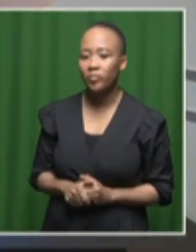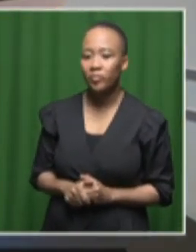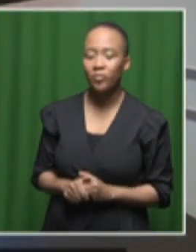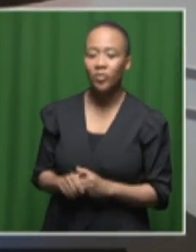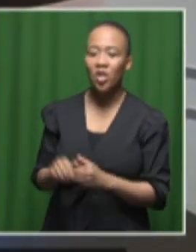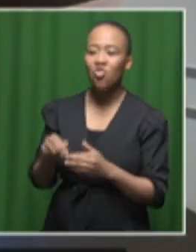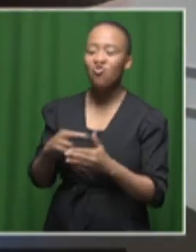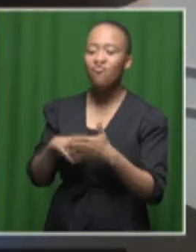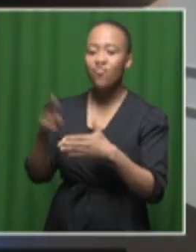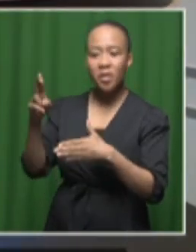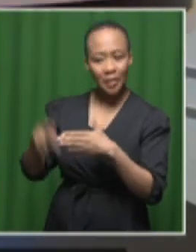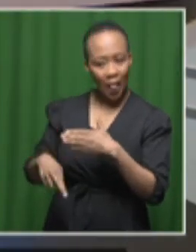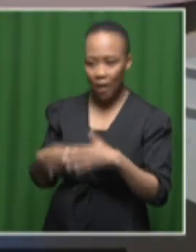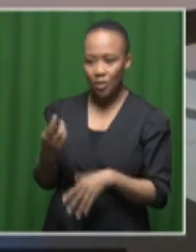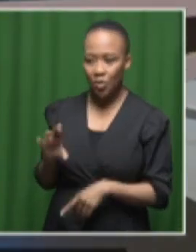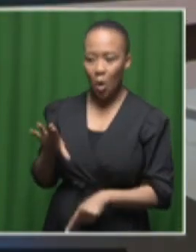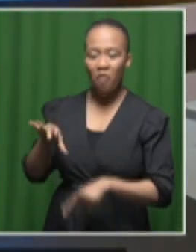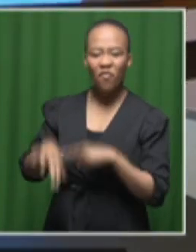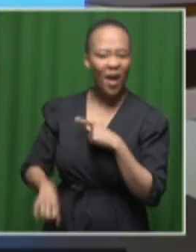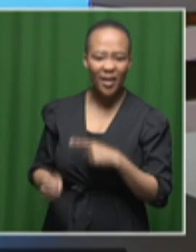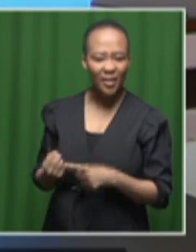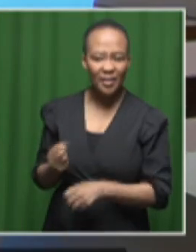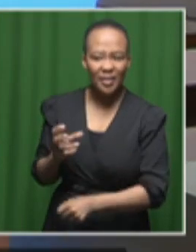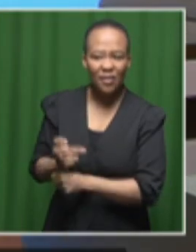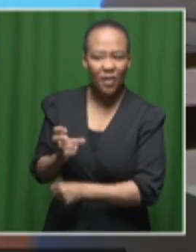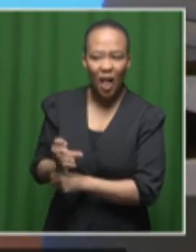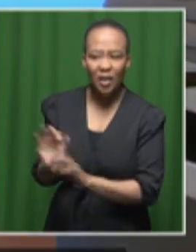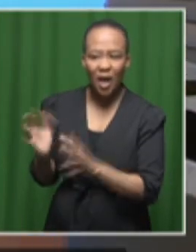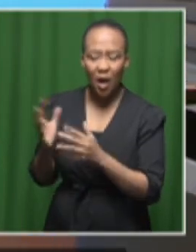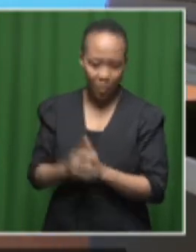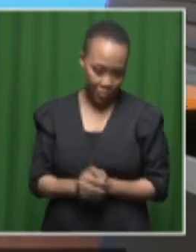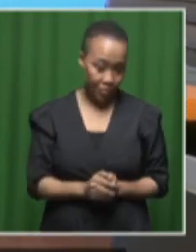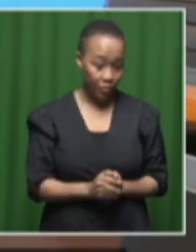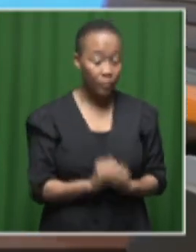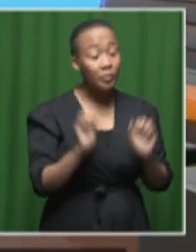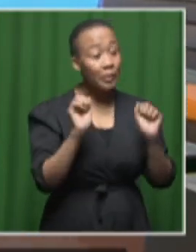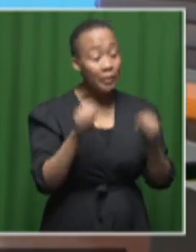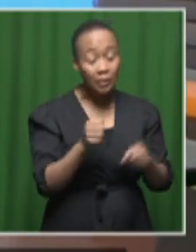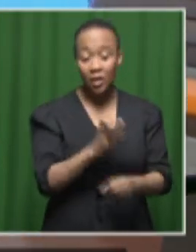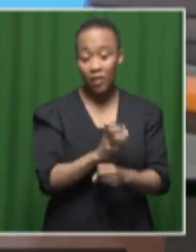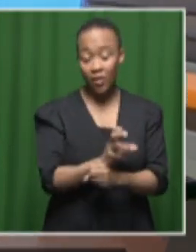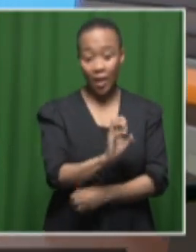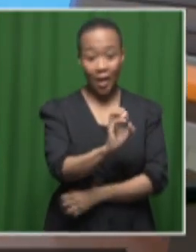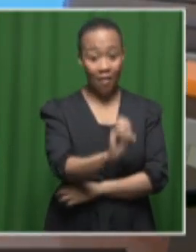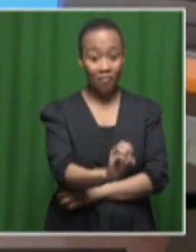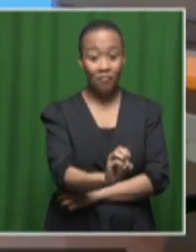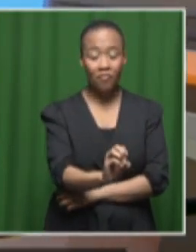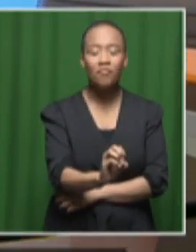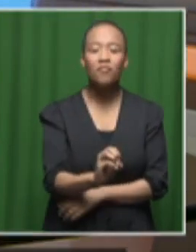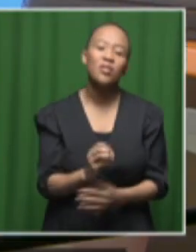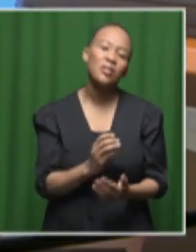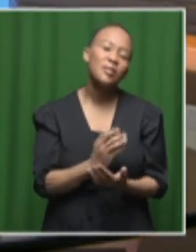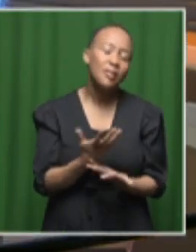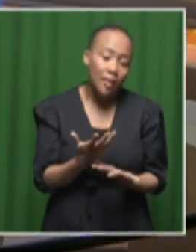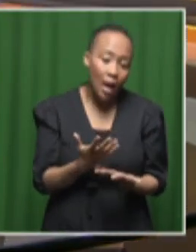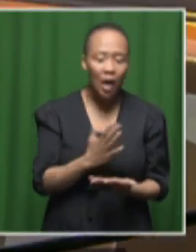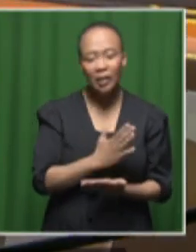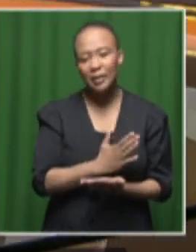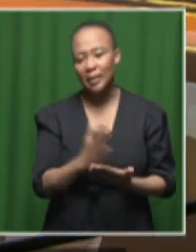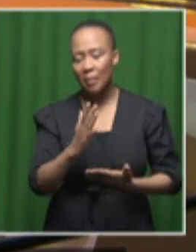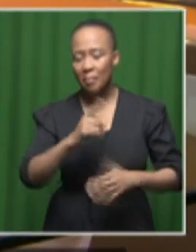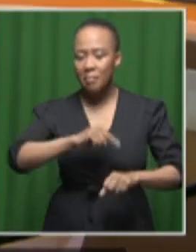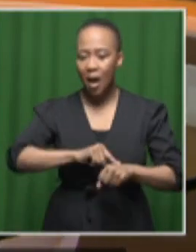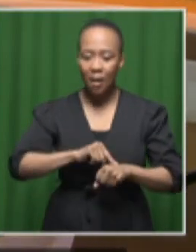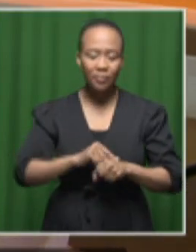or findings? Yeah, it's a very difficult one because at the end of the day, you're asking people, right? And people are flawed, right? Sometimes the ways that we see ourselves is